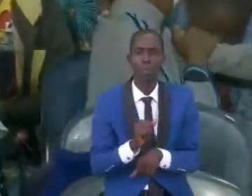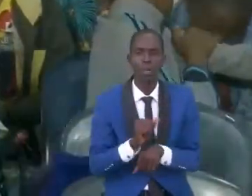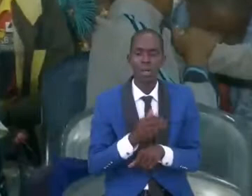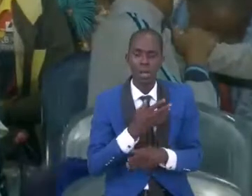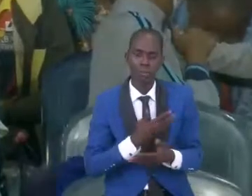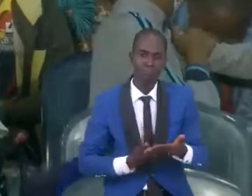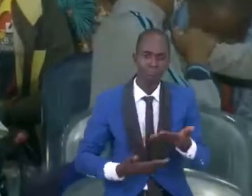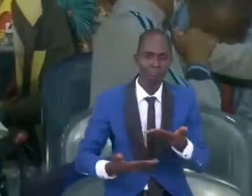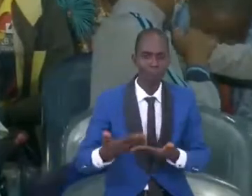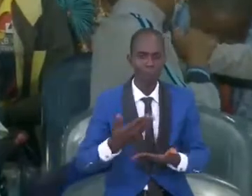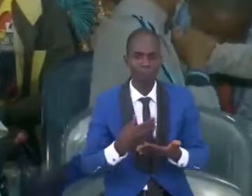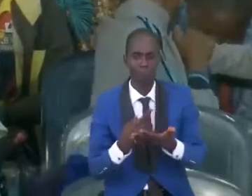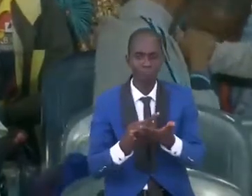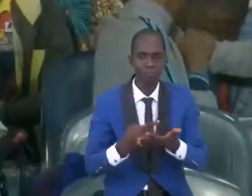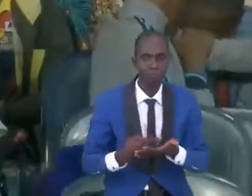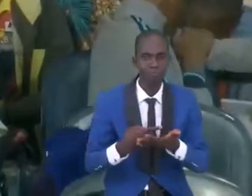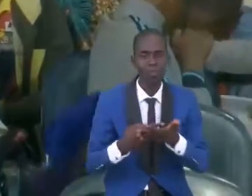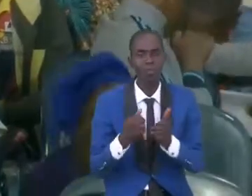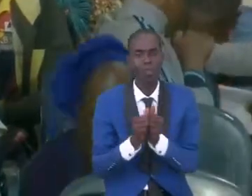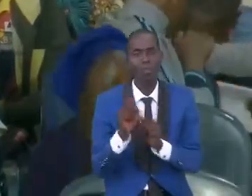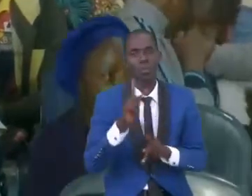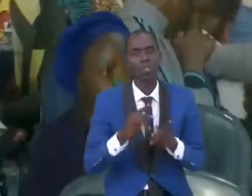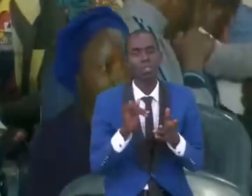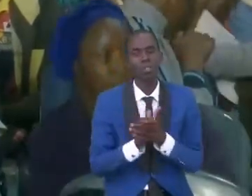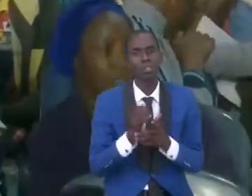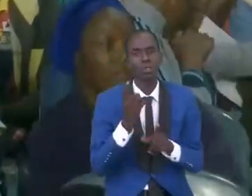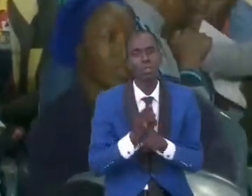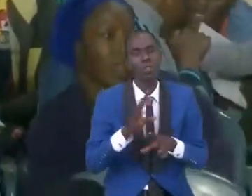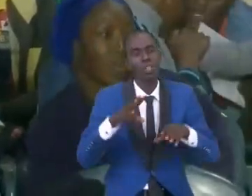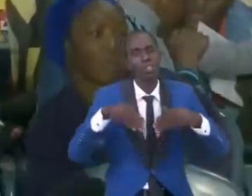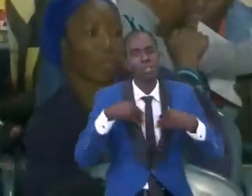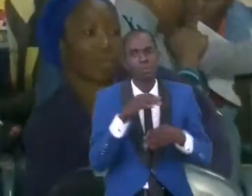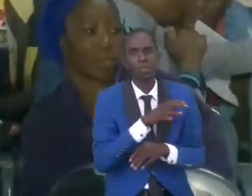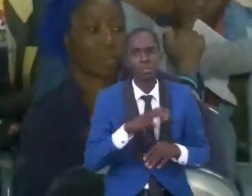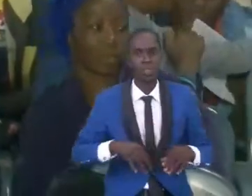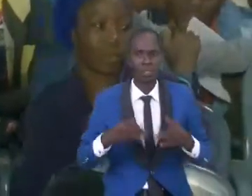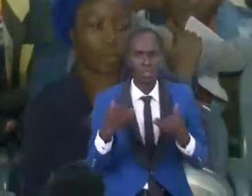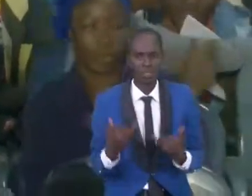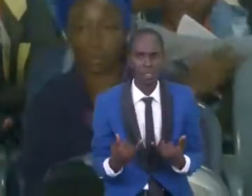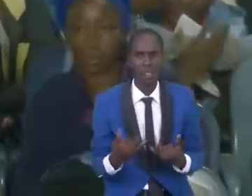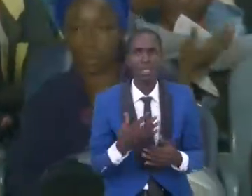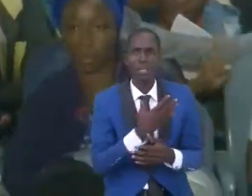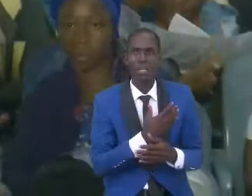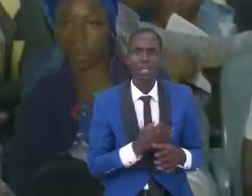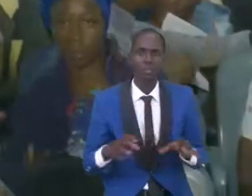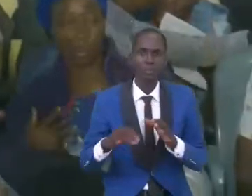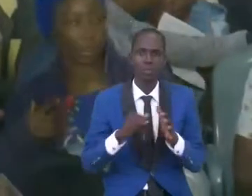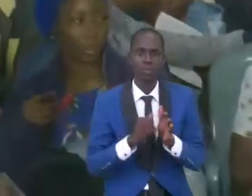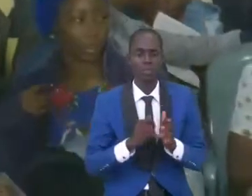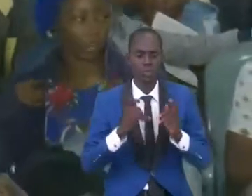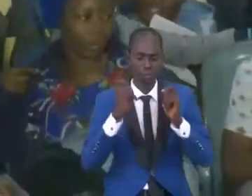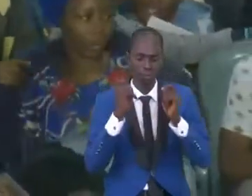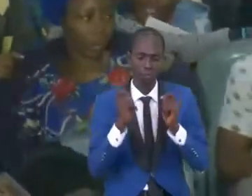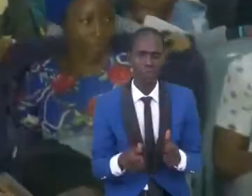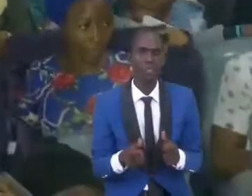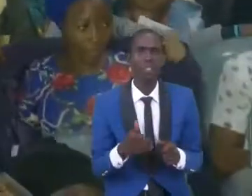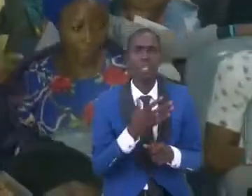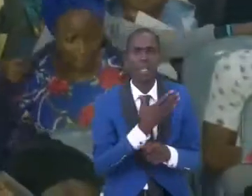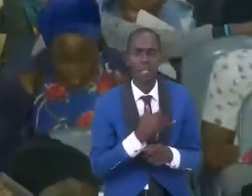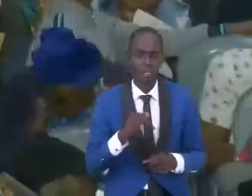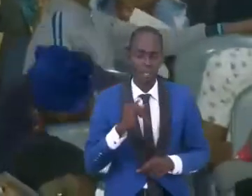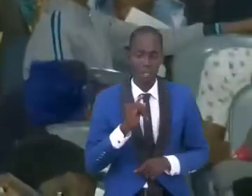with those who have just given their lives to the Lord. And we'll do that briefly. I'll come back